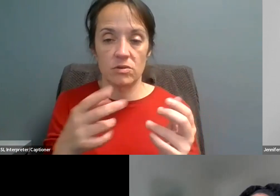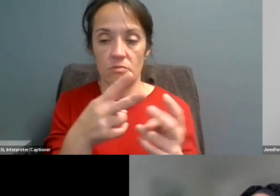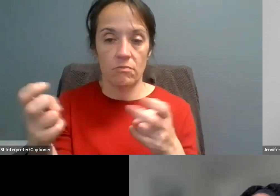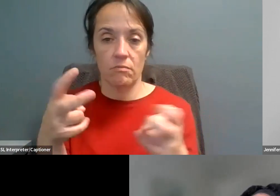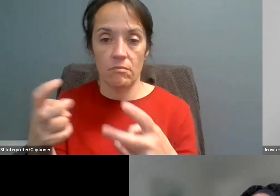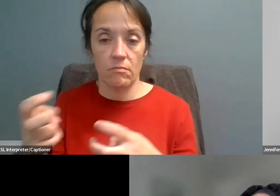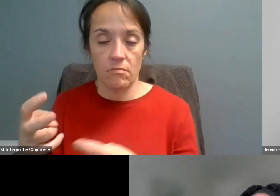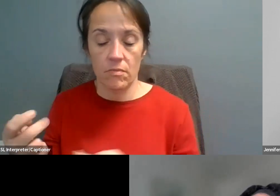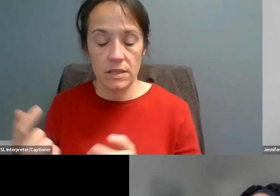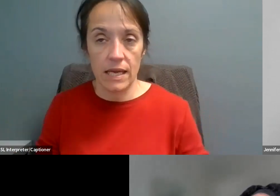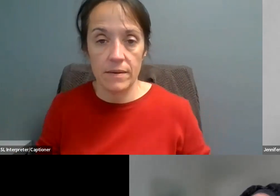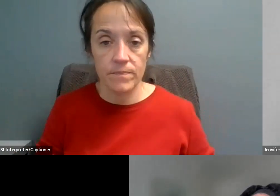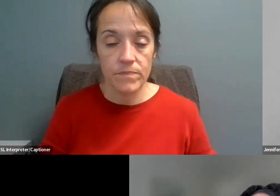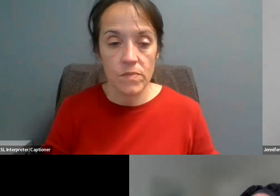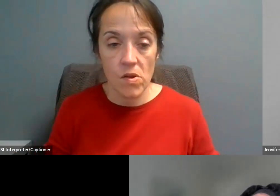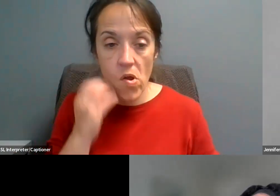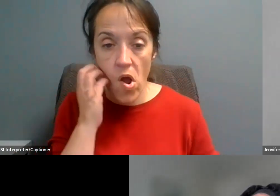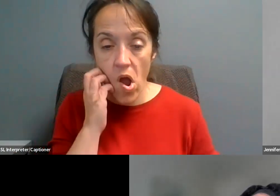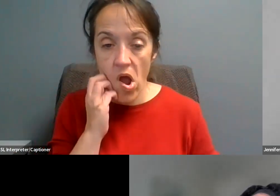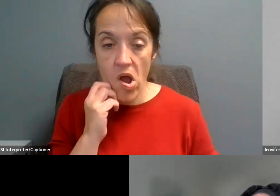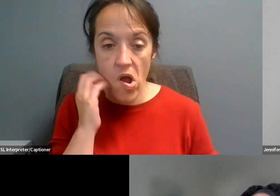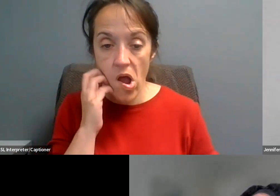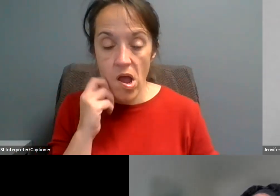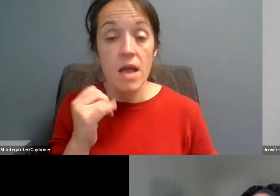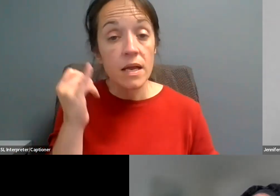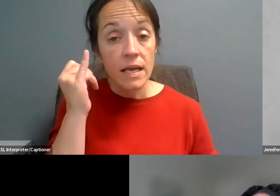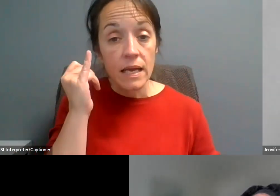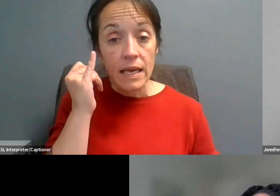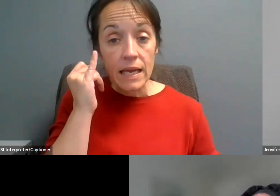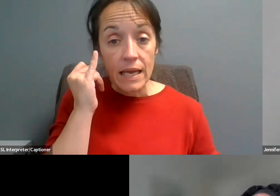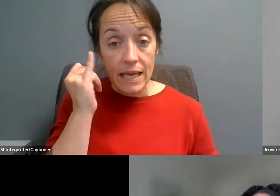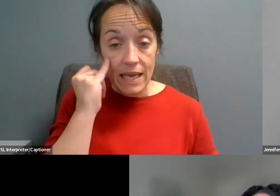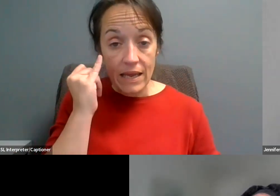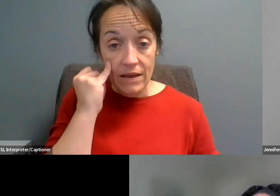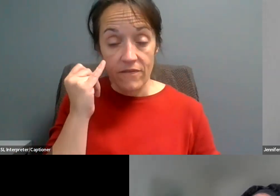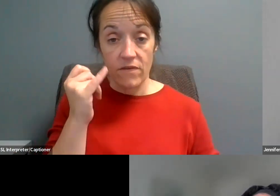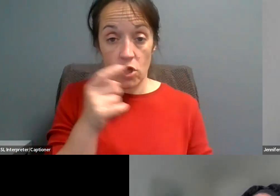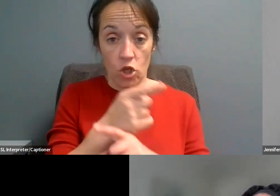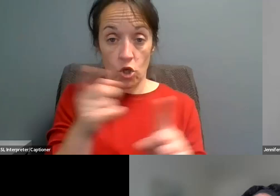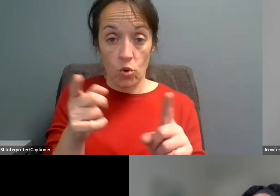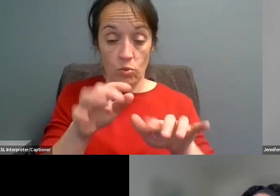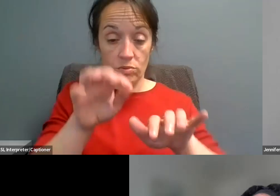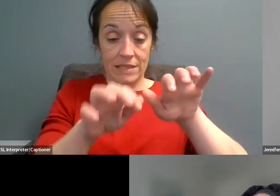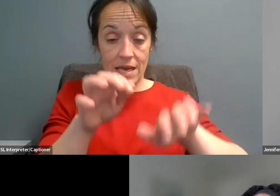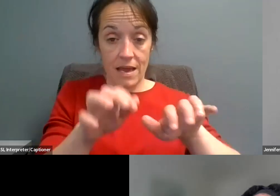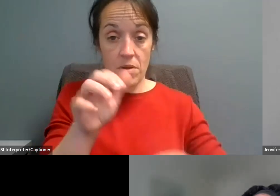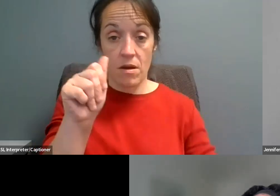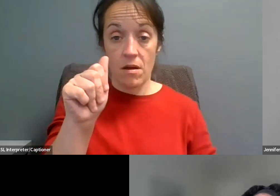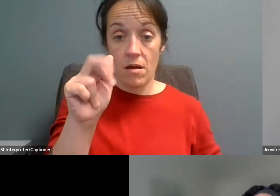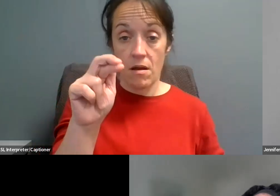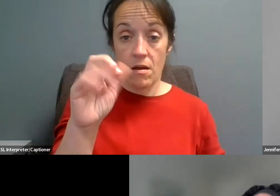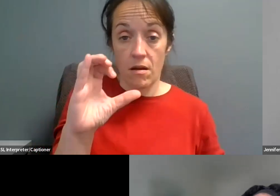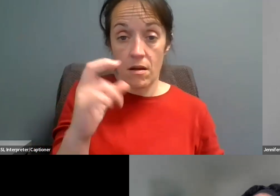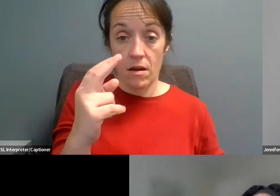delete or archive in the front, we just go ahead and hit decline on it to stop any future workflow. So for the time being, that's how